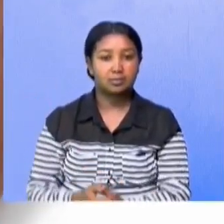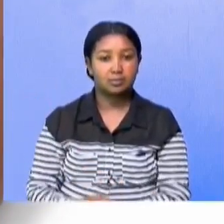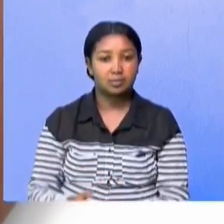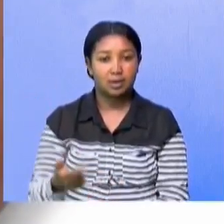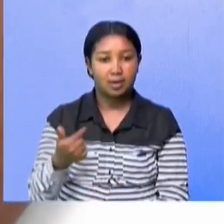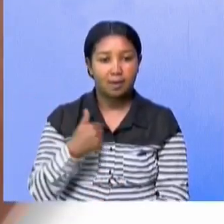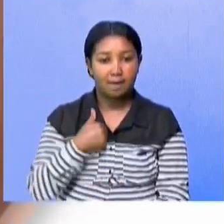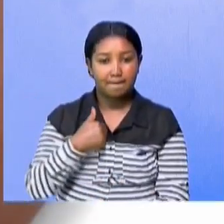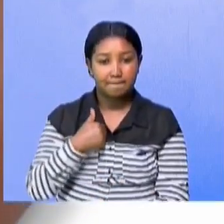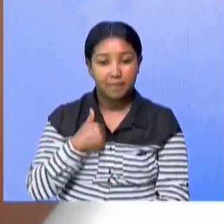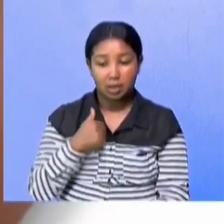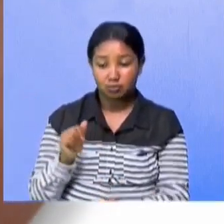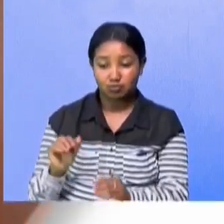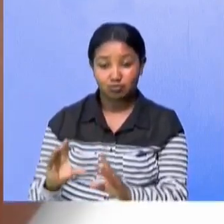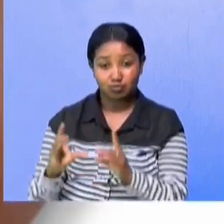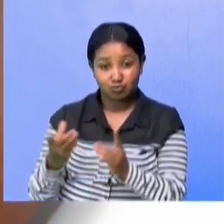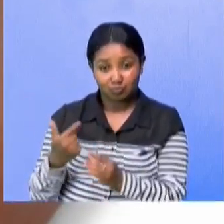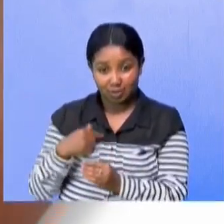my room,